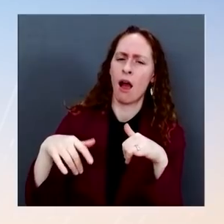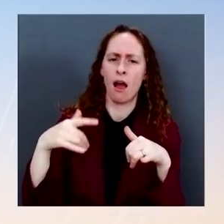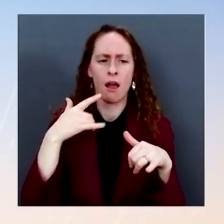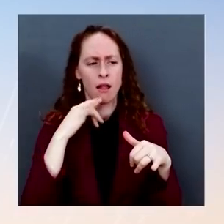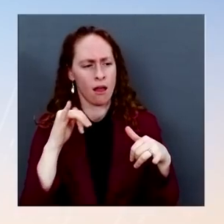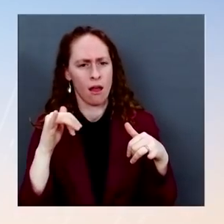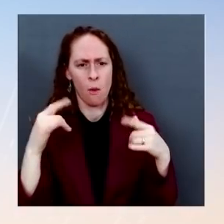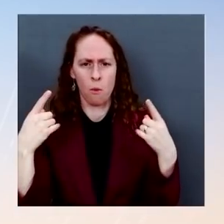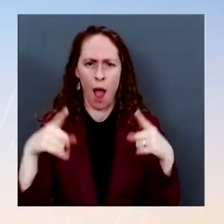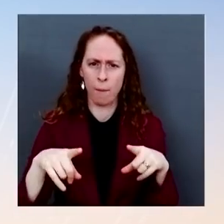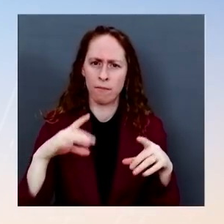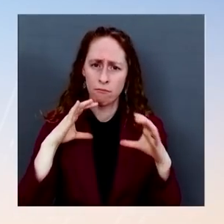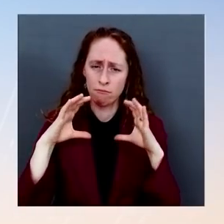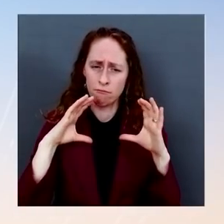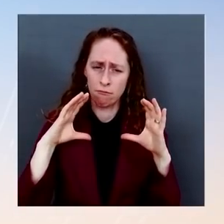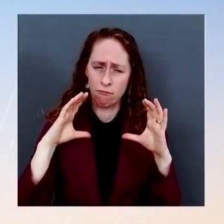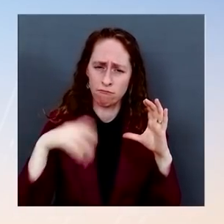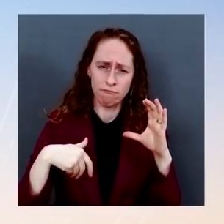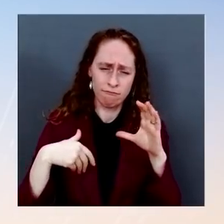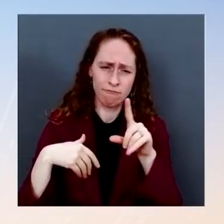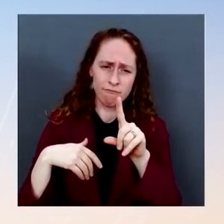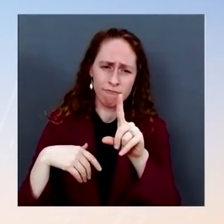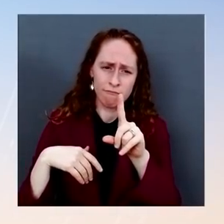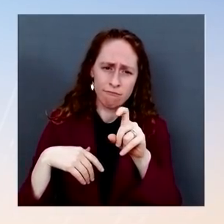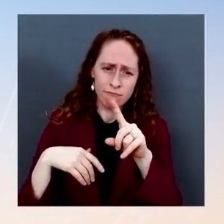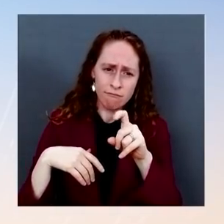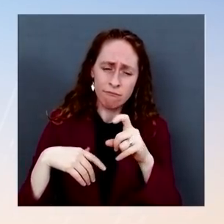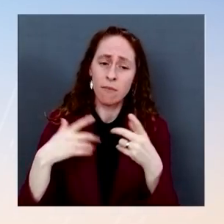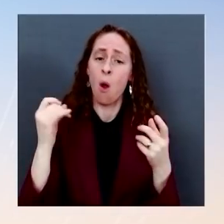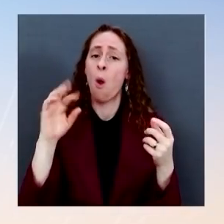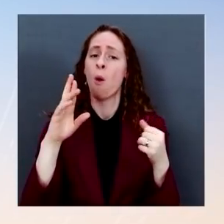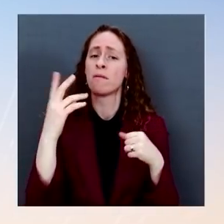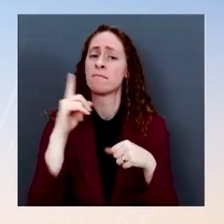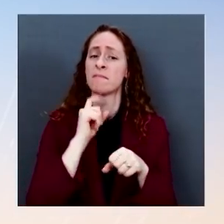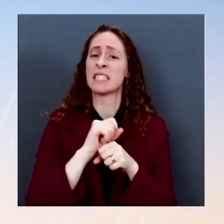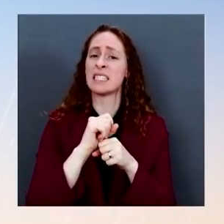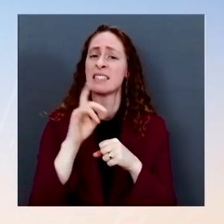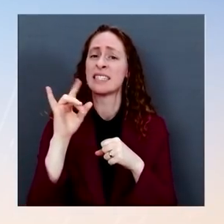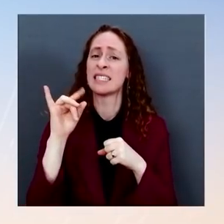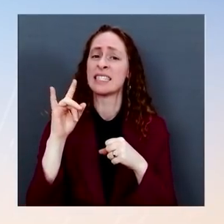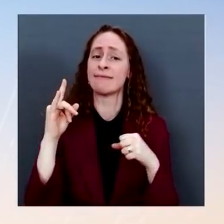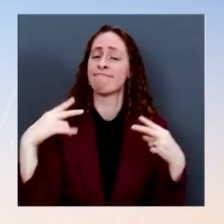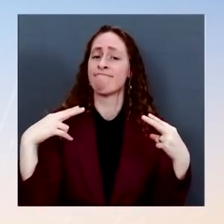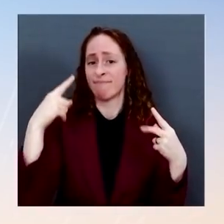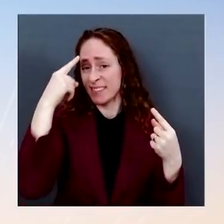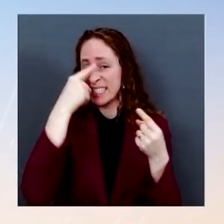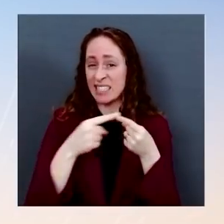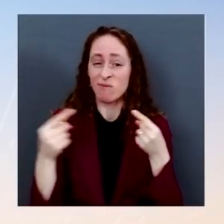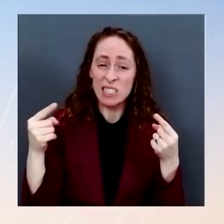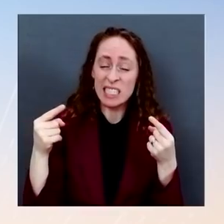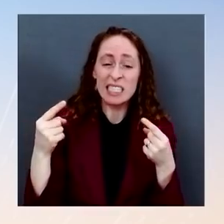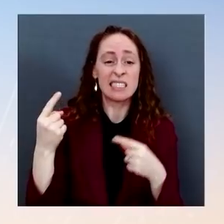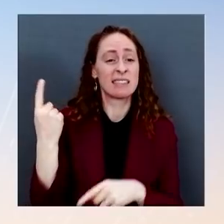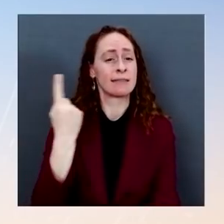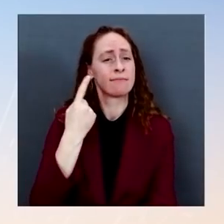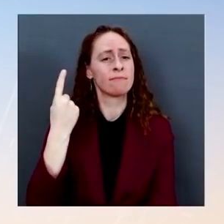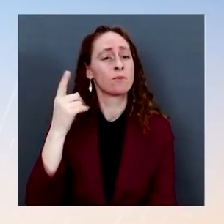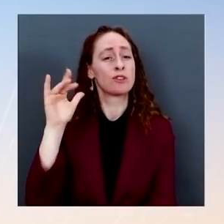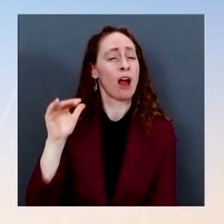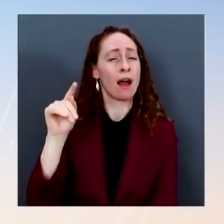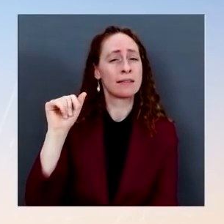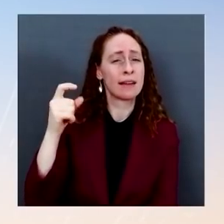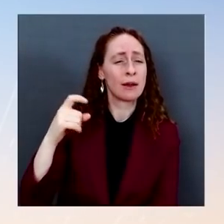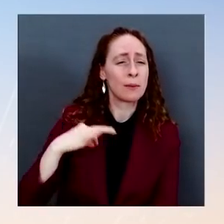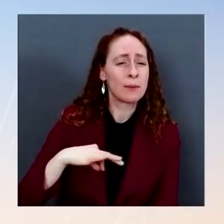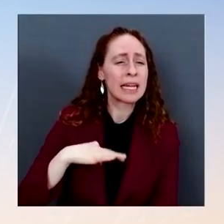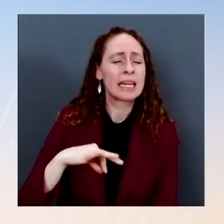to go around legislation on the CTC if necessary, kind of where are we with Manchin? Well, I would say I think